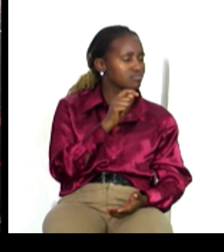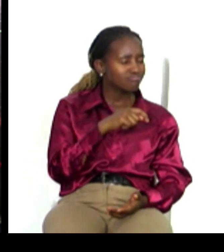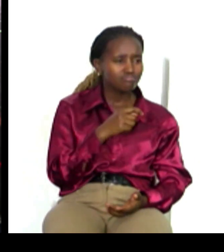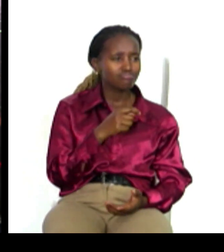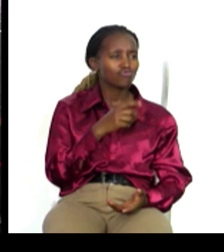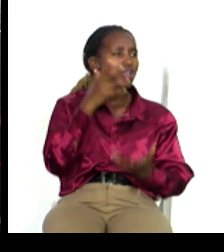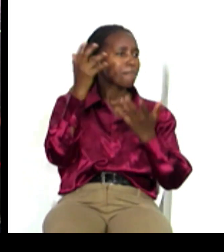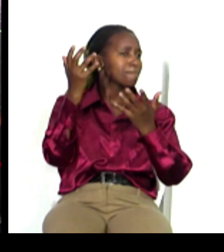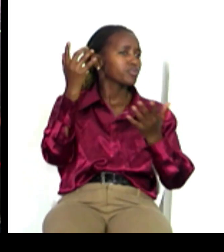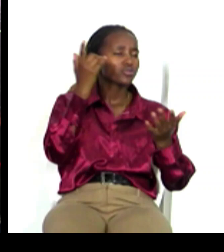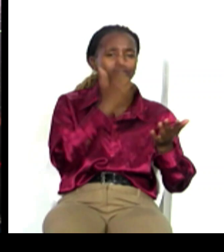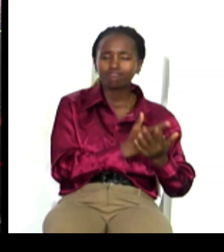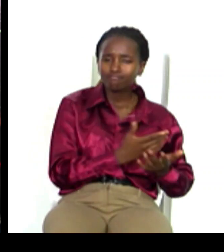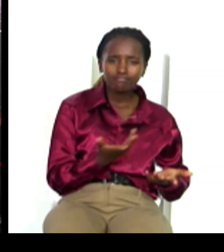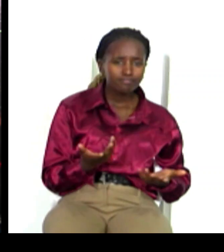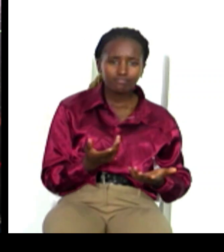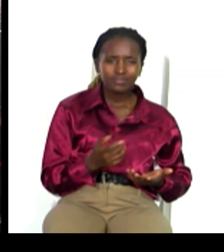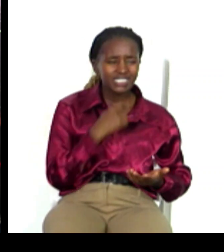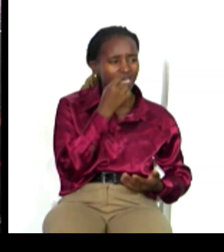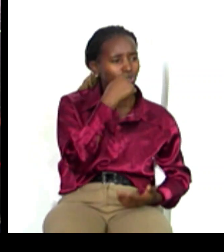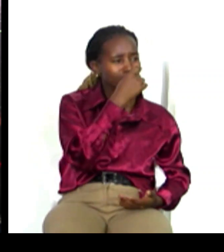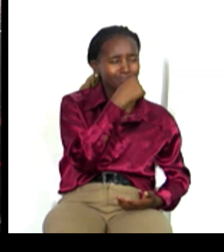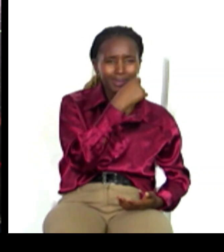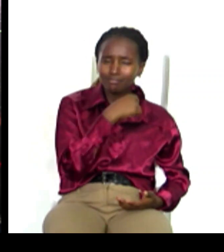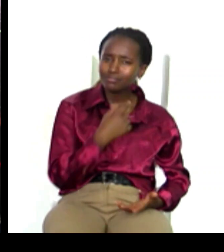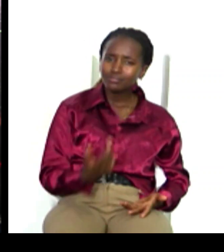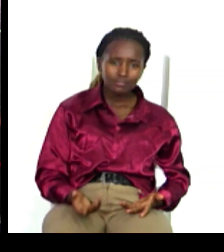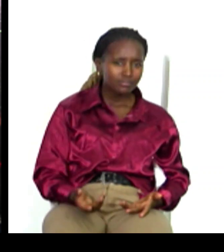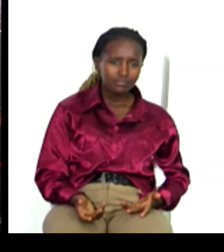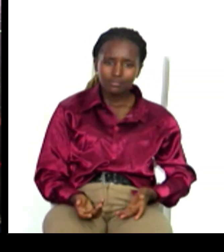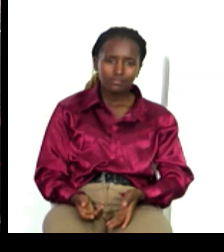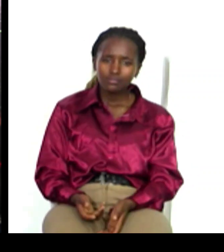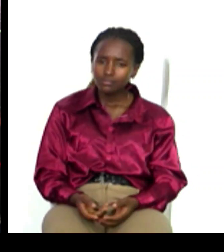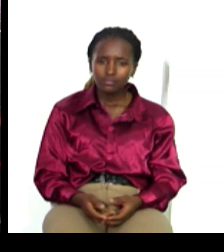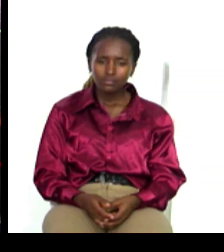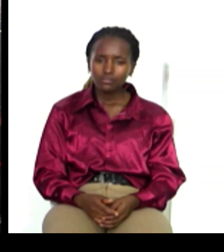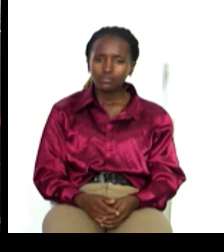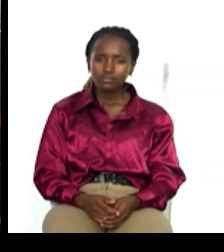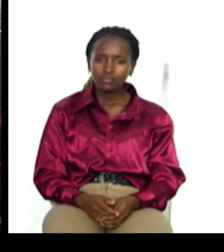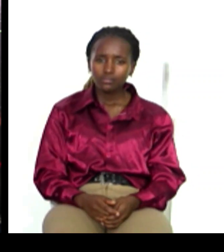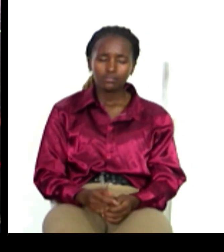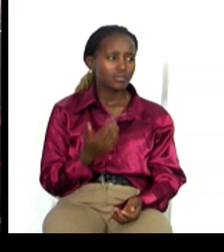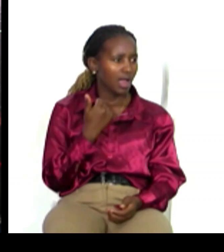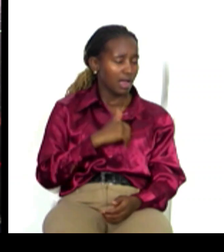import toothpick? Okay, I'm blind,